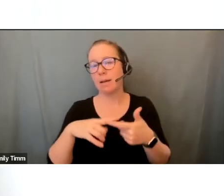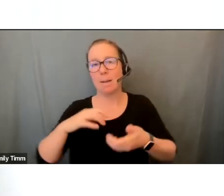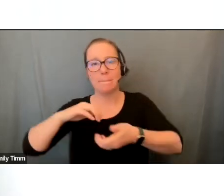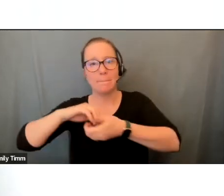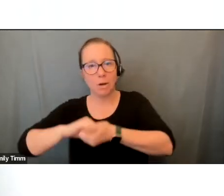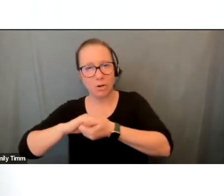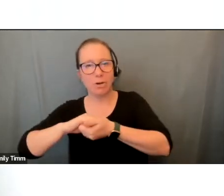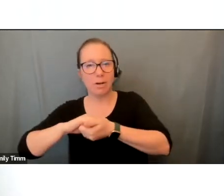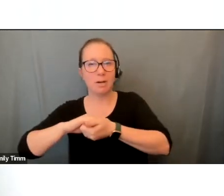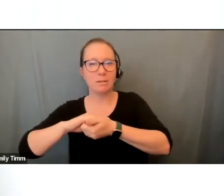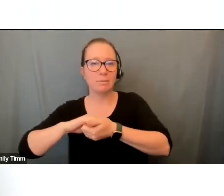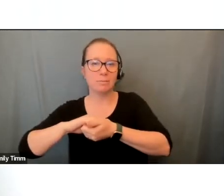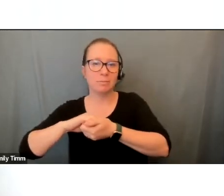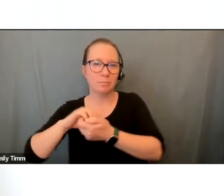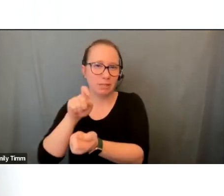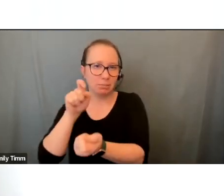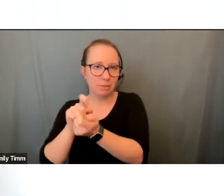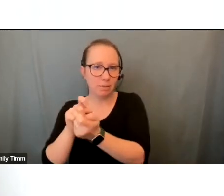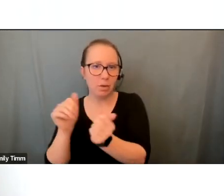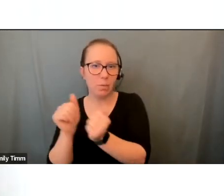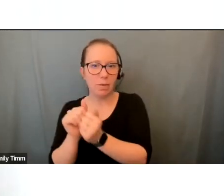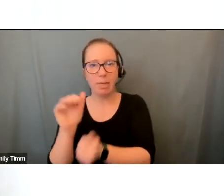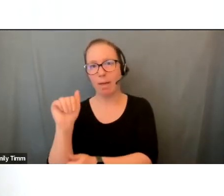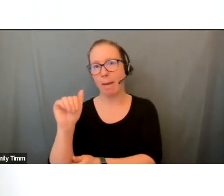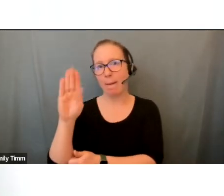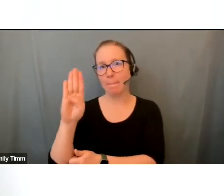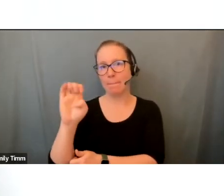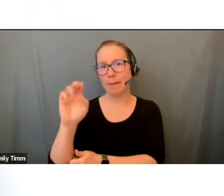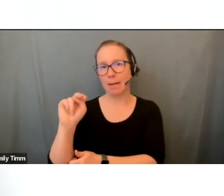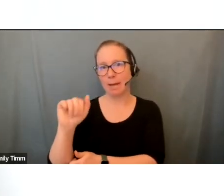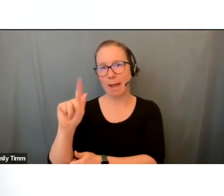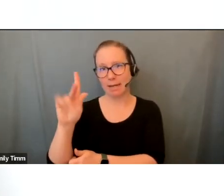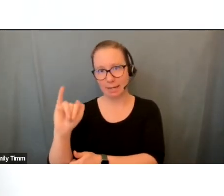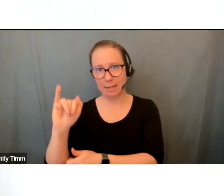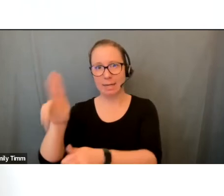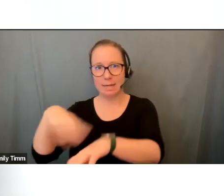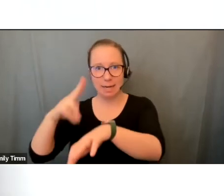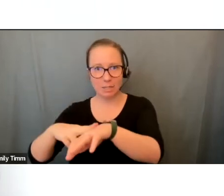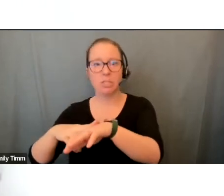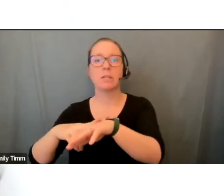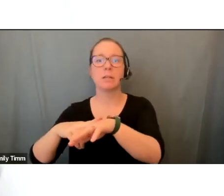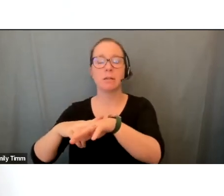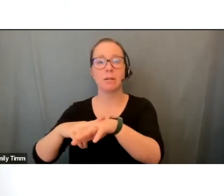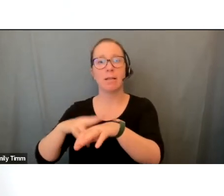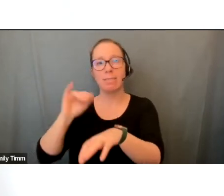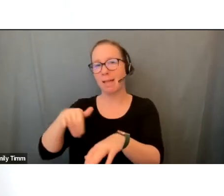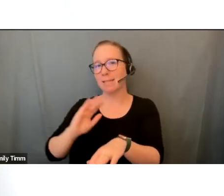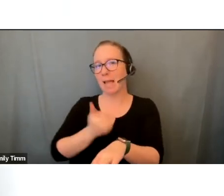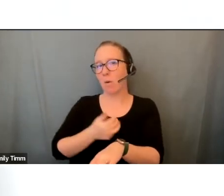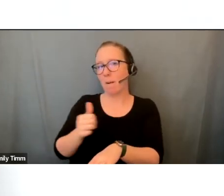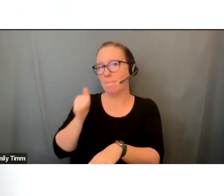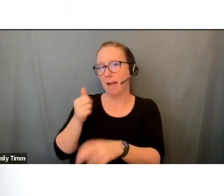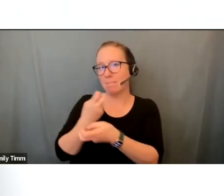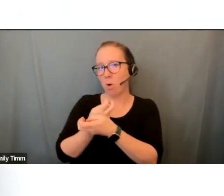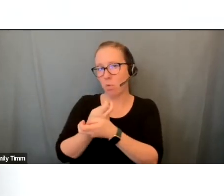intentionally with the Abenaki Nation of Missisquoi as our backbone organization. So we're